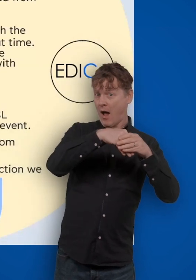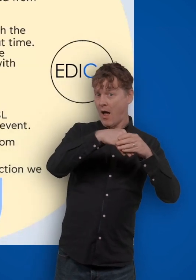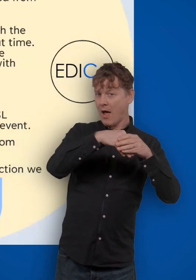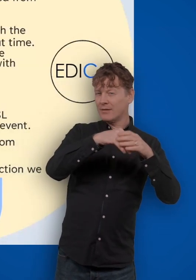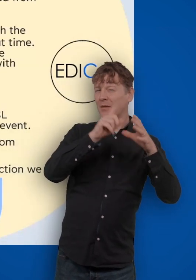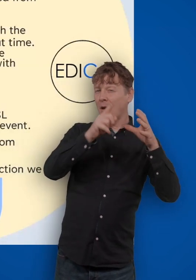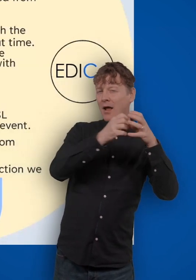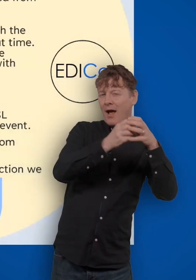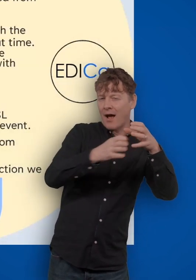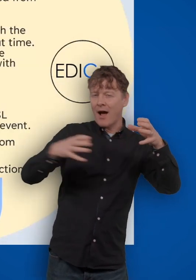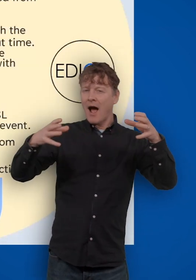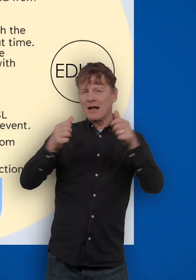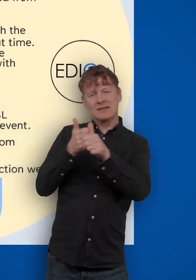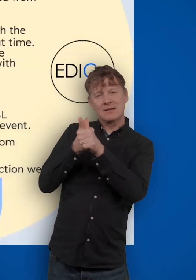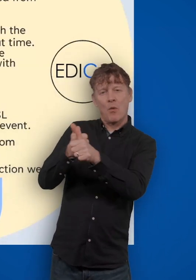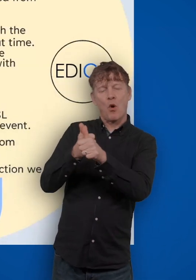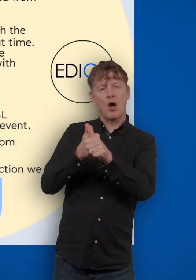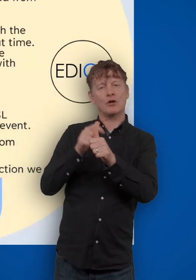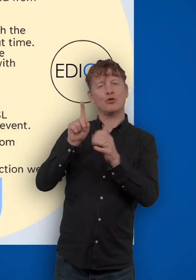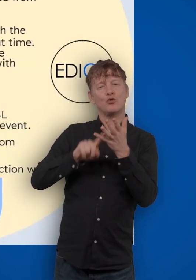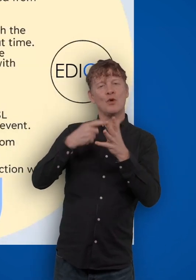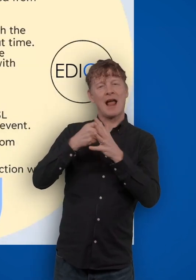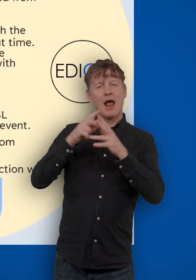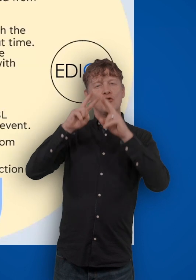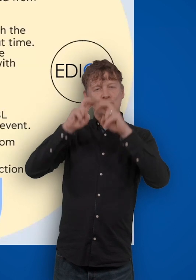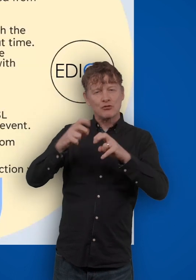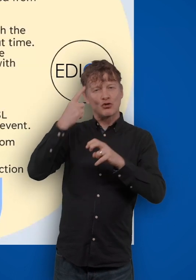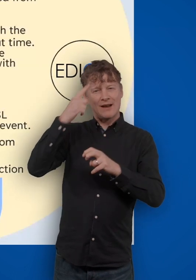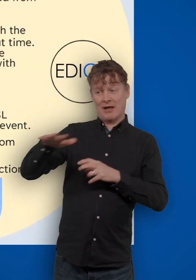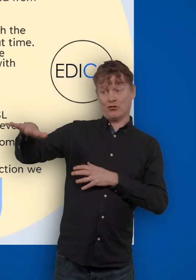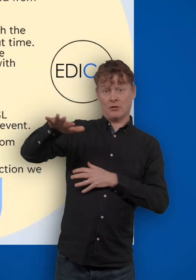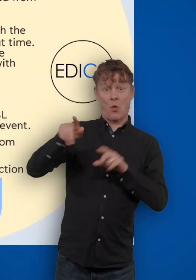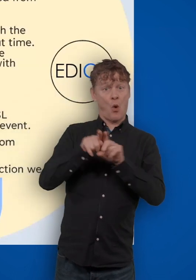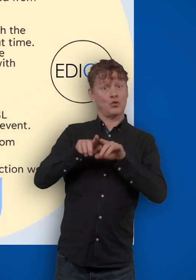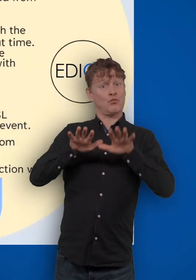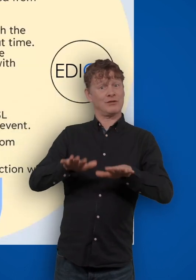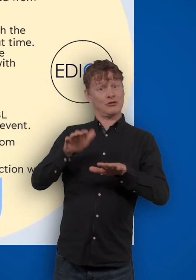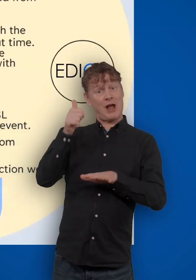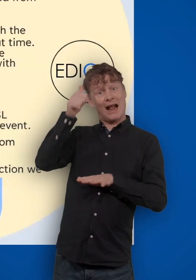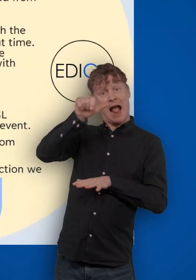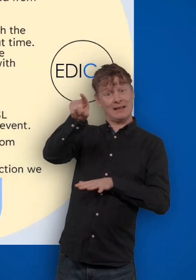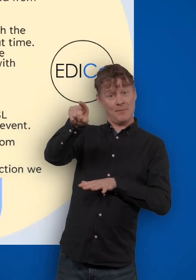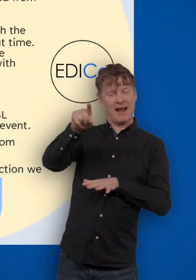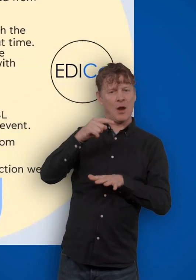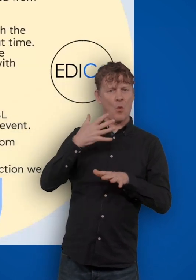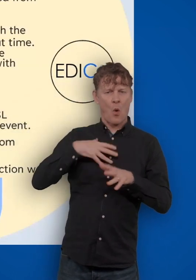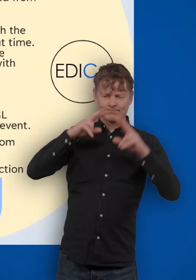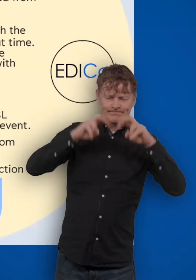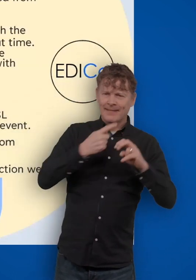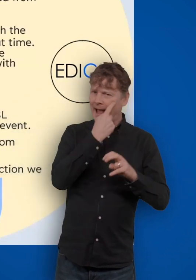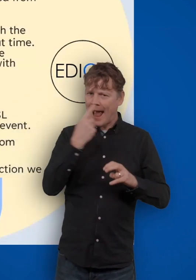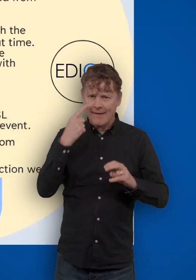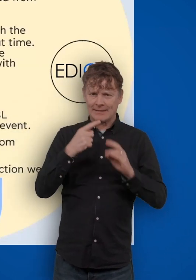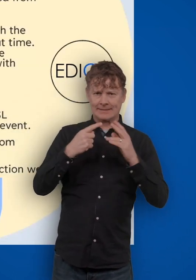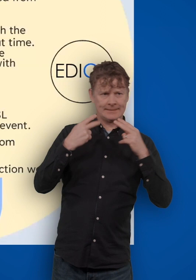to sort of support the UK research and innovation sector, as well as the British Academy, with evidence-based reviews of equality